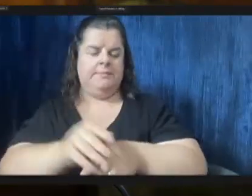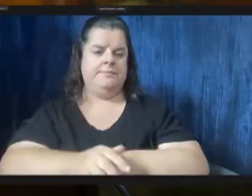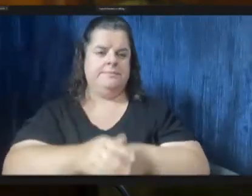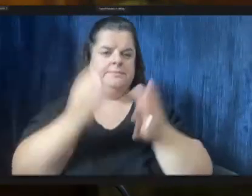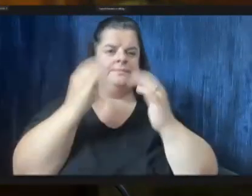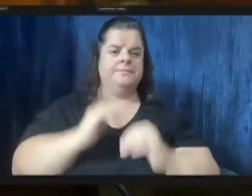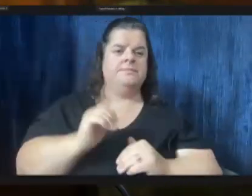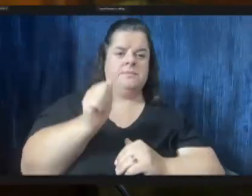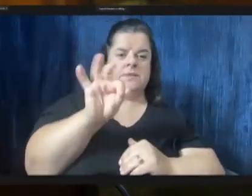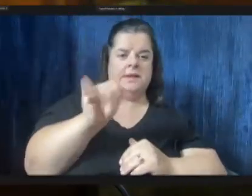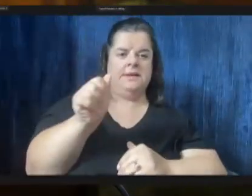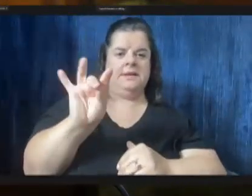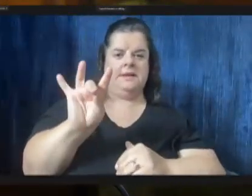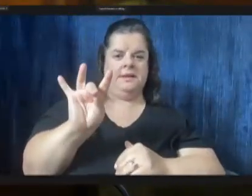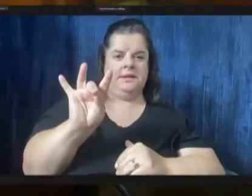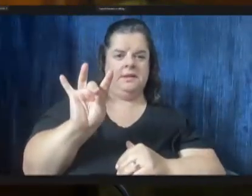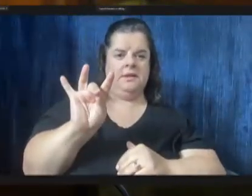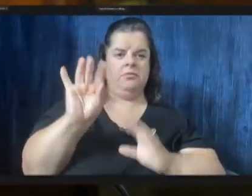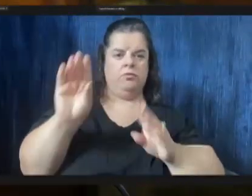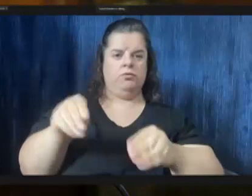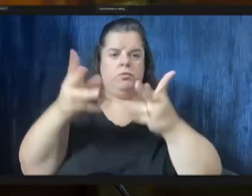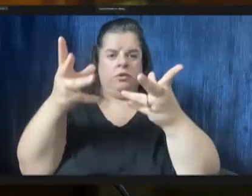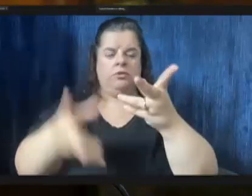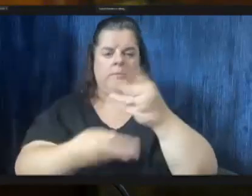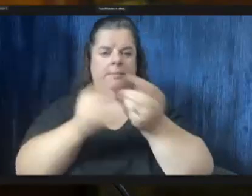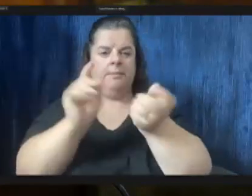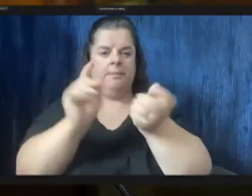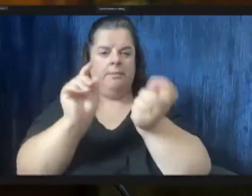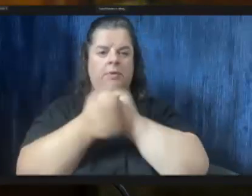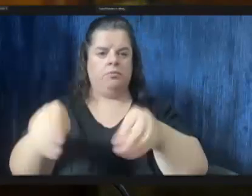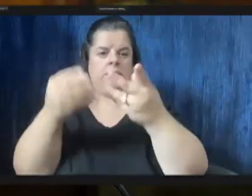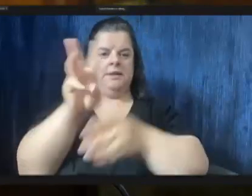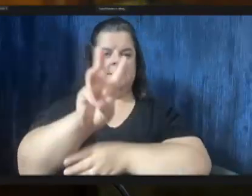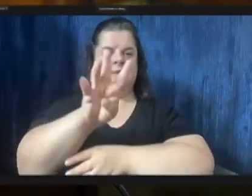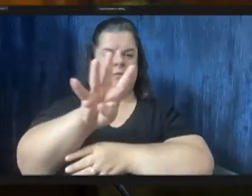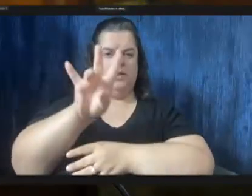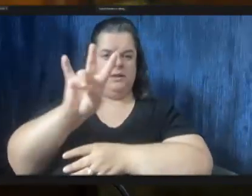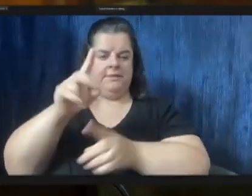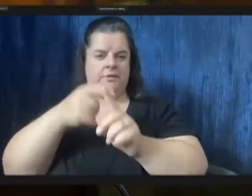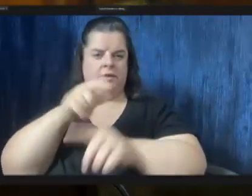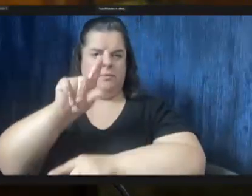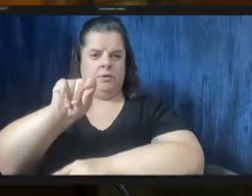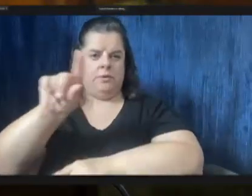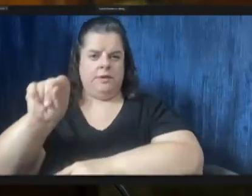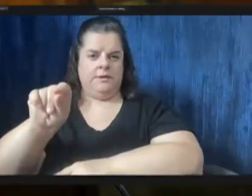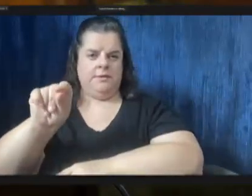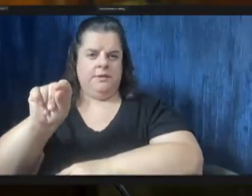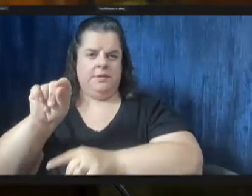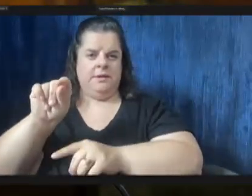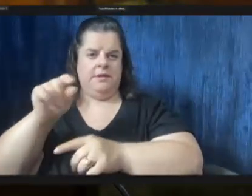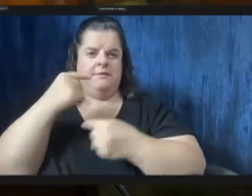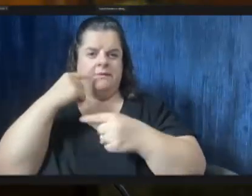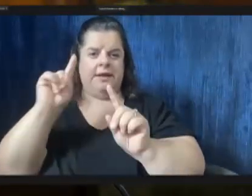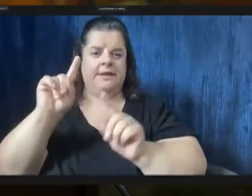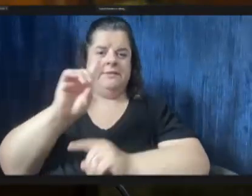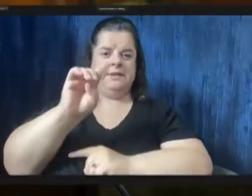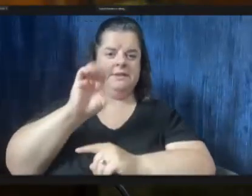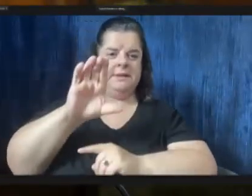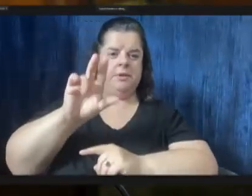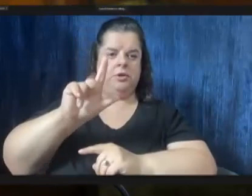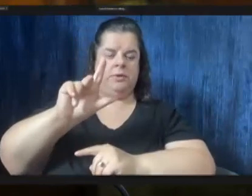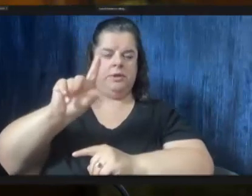number 1918, resolution further amending resolution number 647 of 2020, effective December